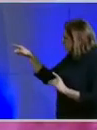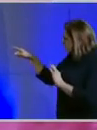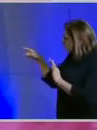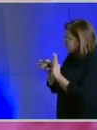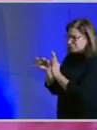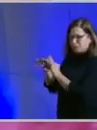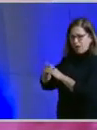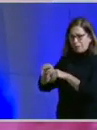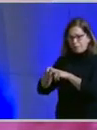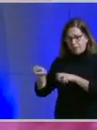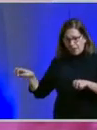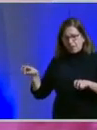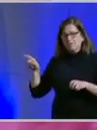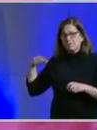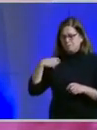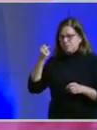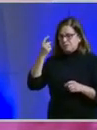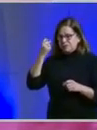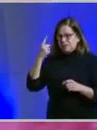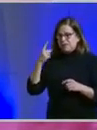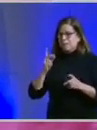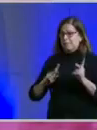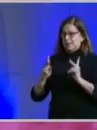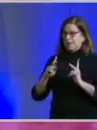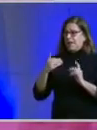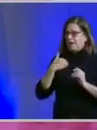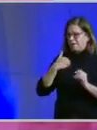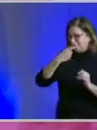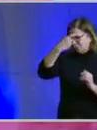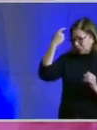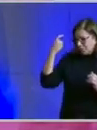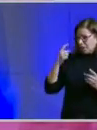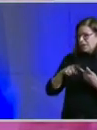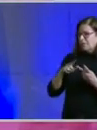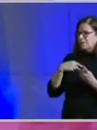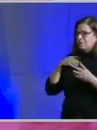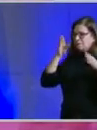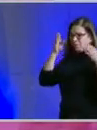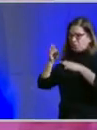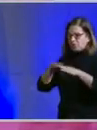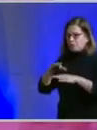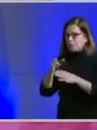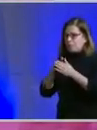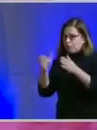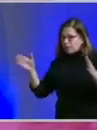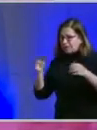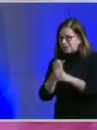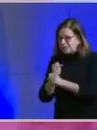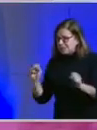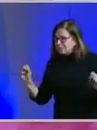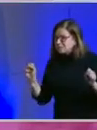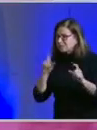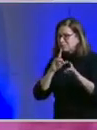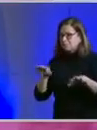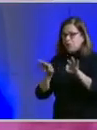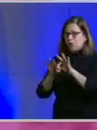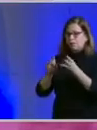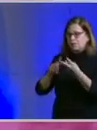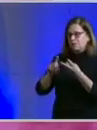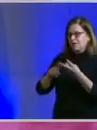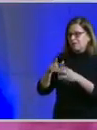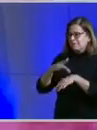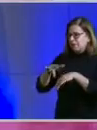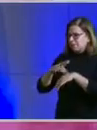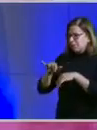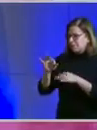just a public safety issue, but it's also an education, a workforce development. It is critical when we think about people moving on the pathway to the